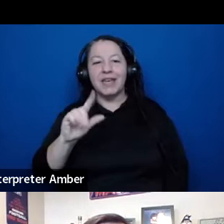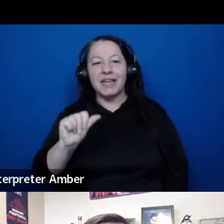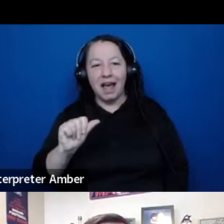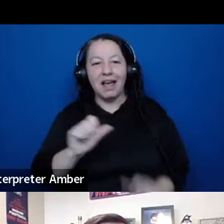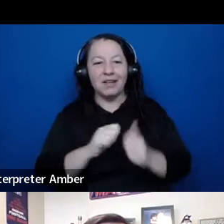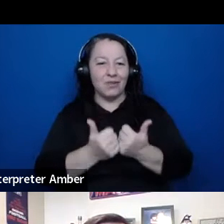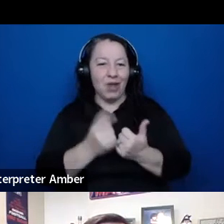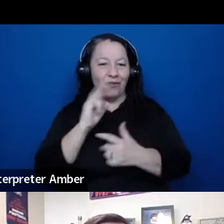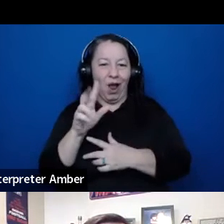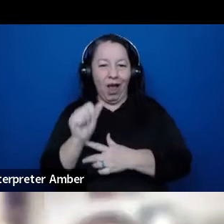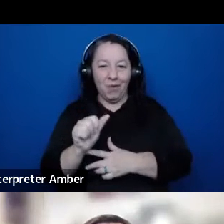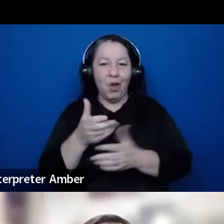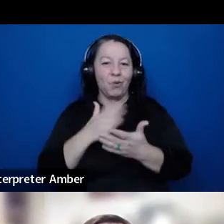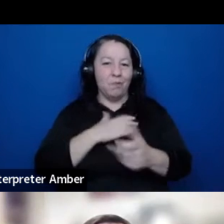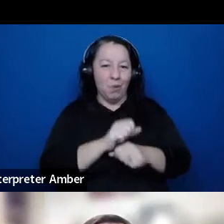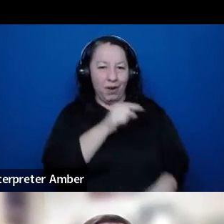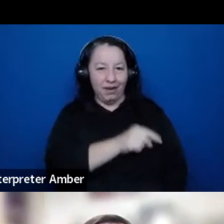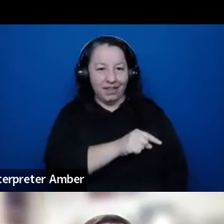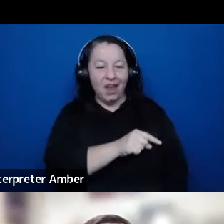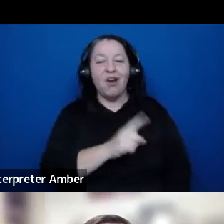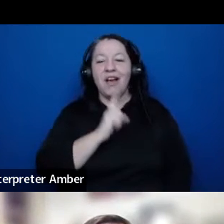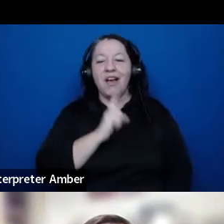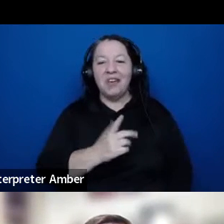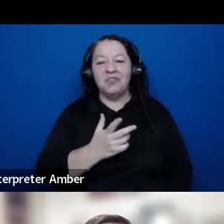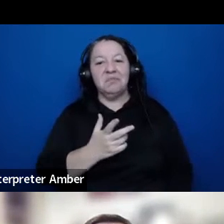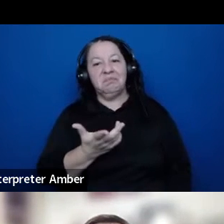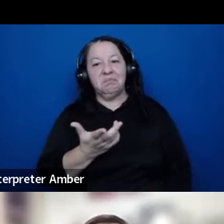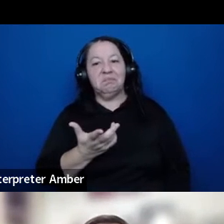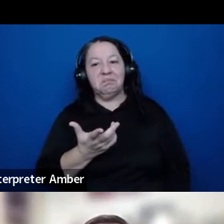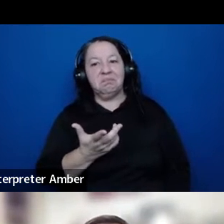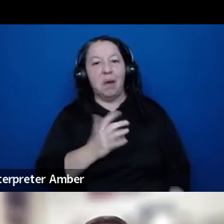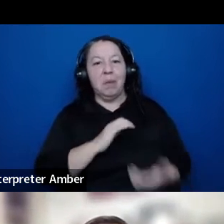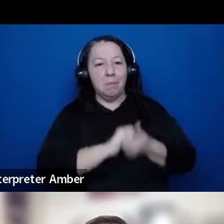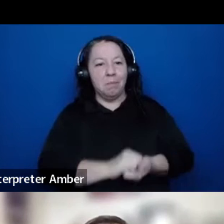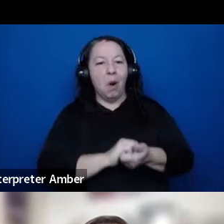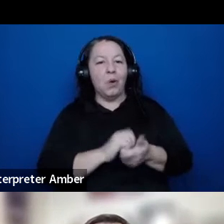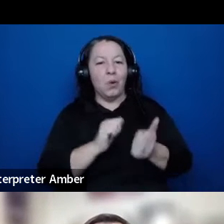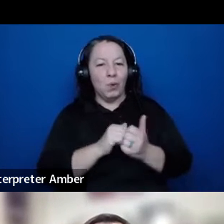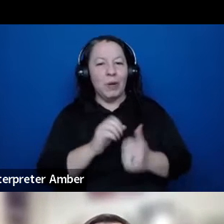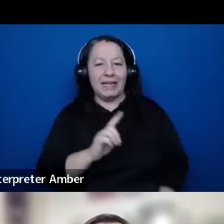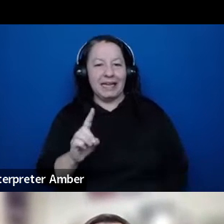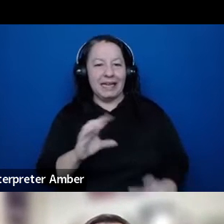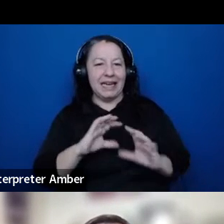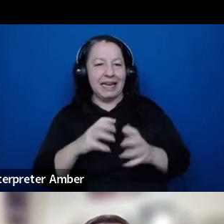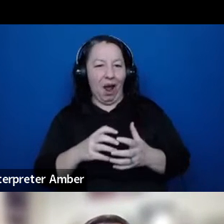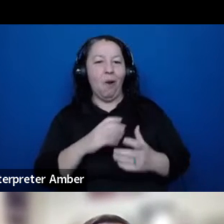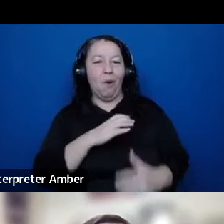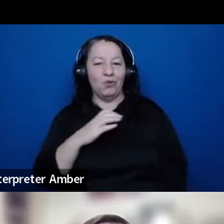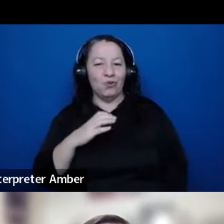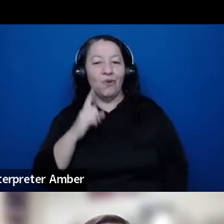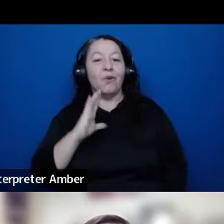my work there, have been actually partnering with the DD Council on our advocacy